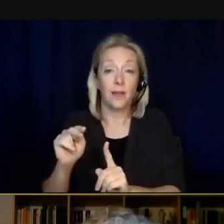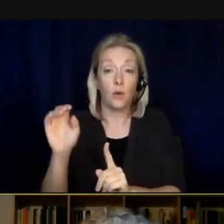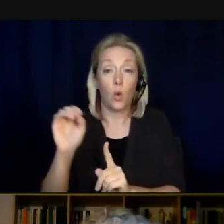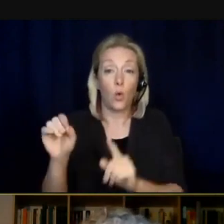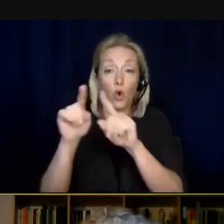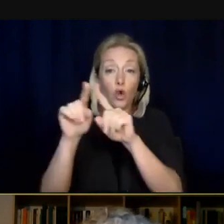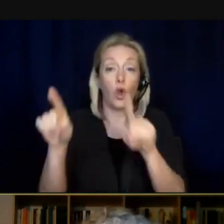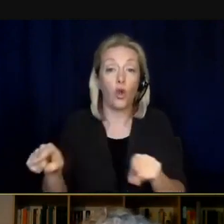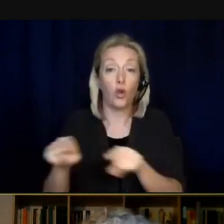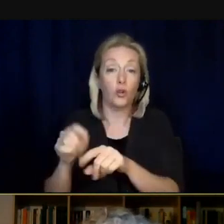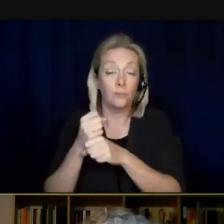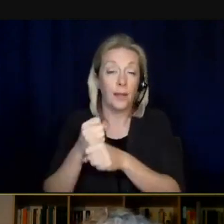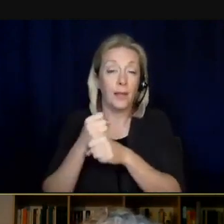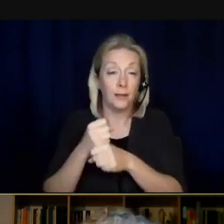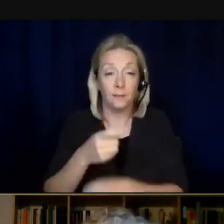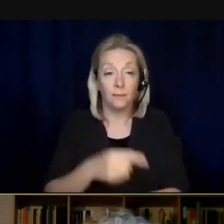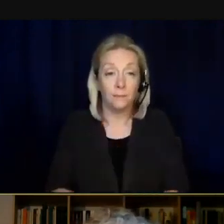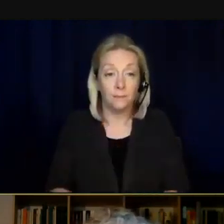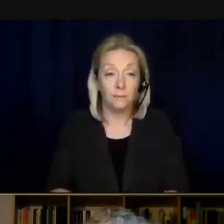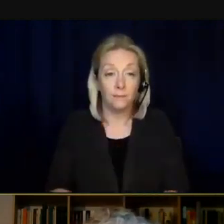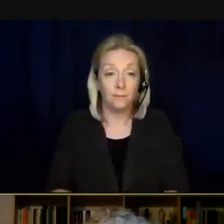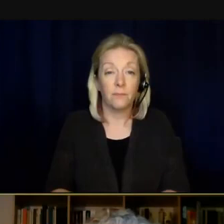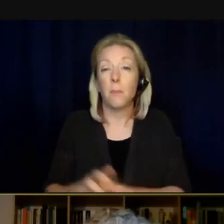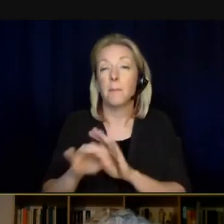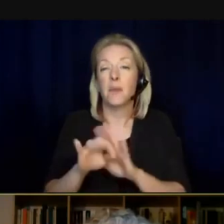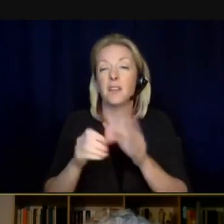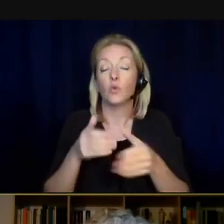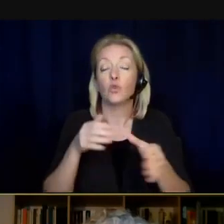cards. So I'm going to use description words,